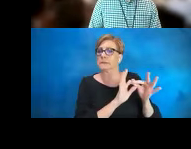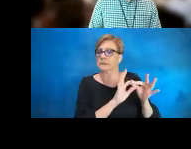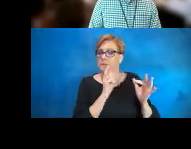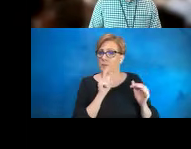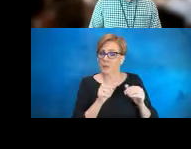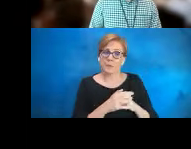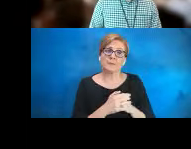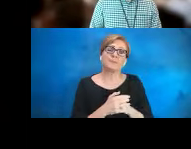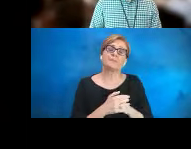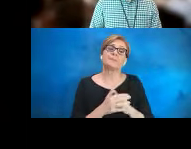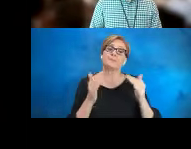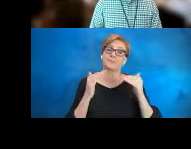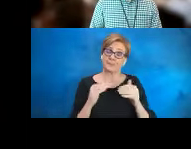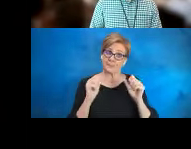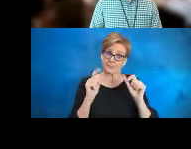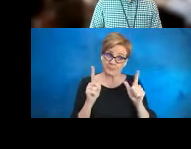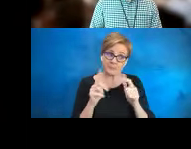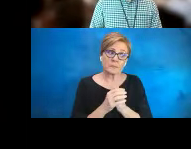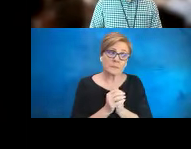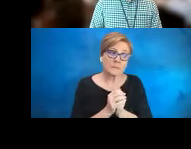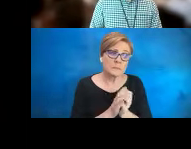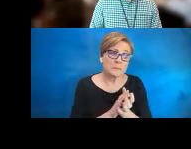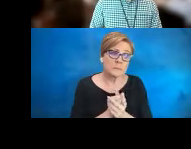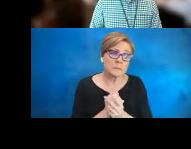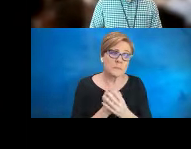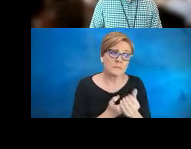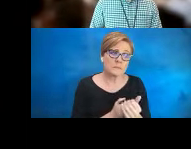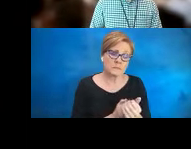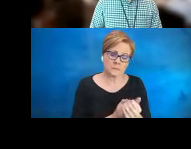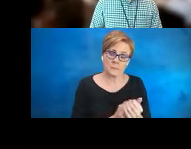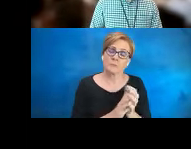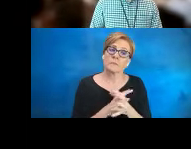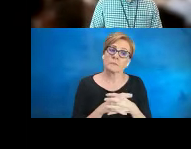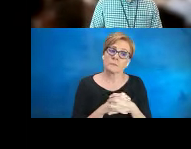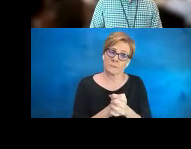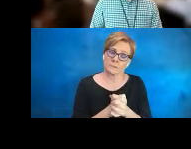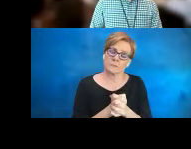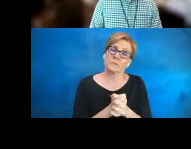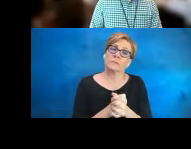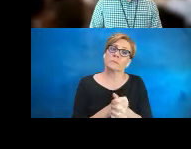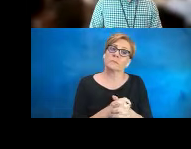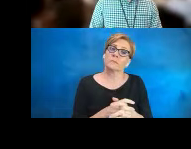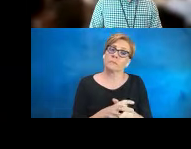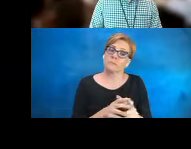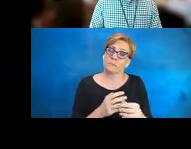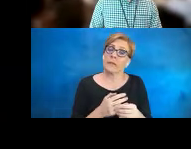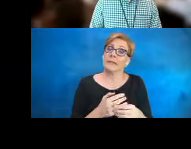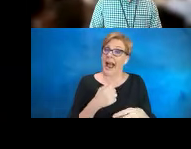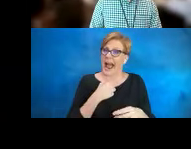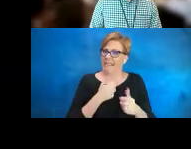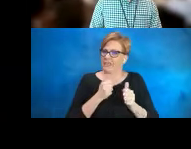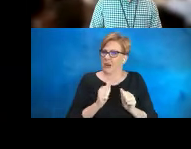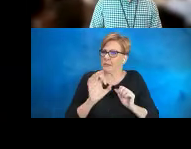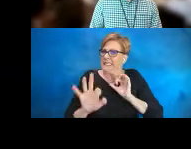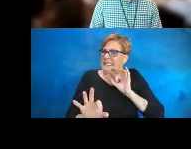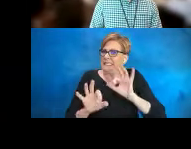So then the question, which I've sort of tried to seed throughout, is where are some of the best places to